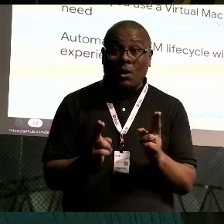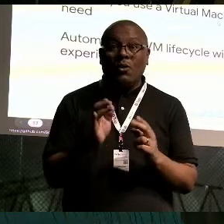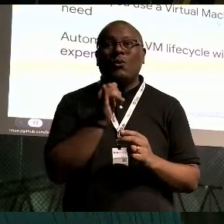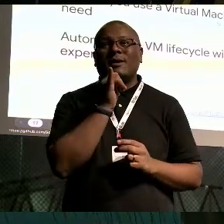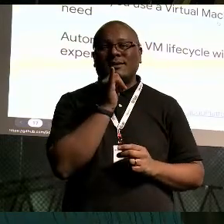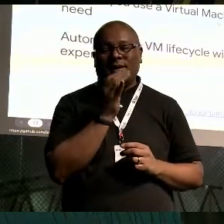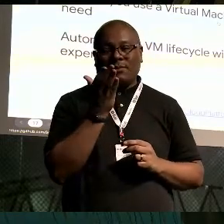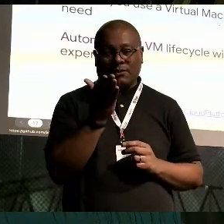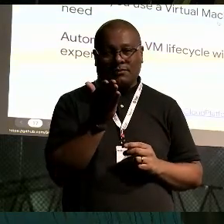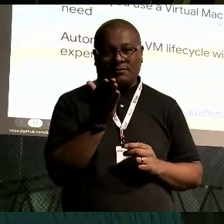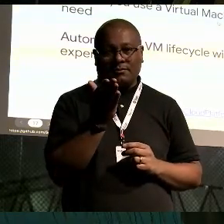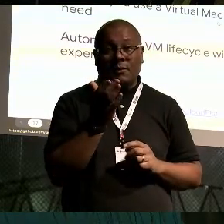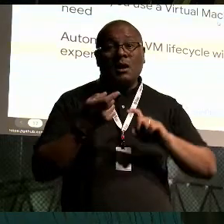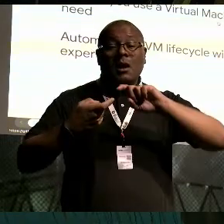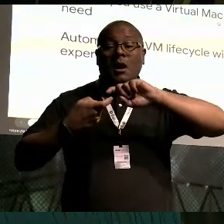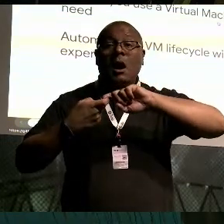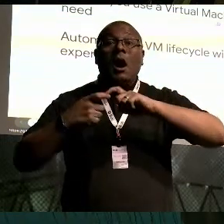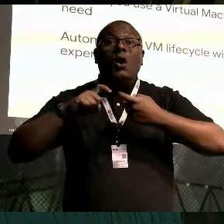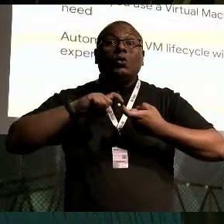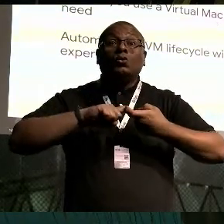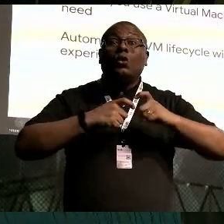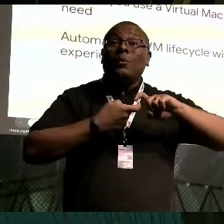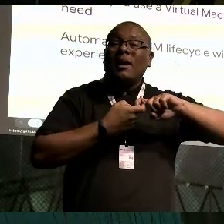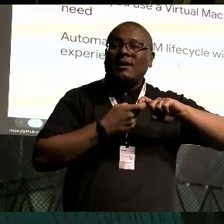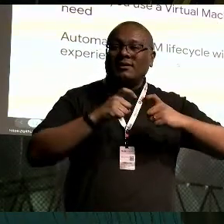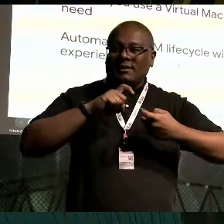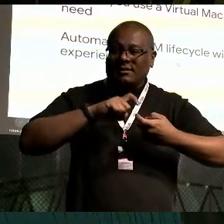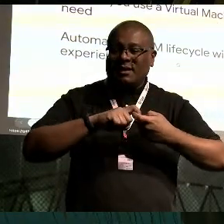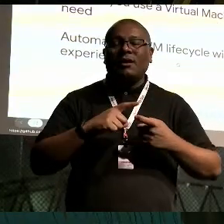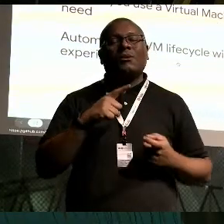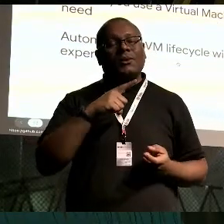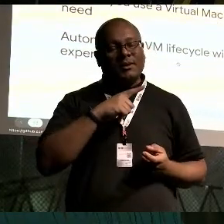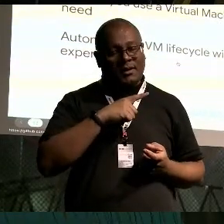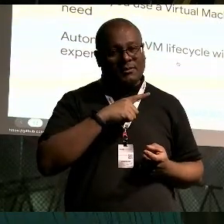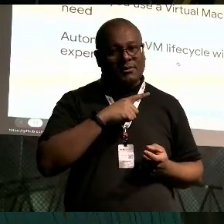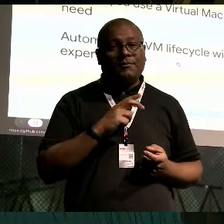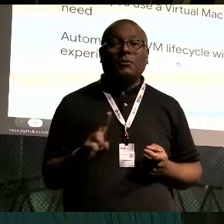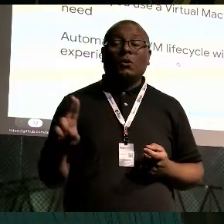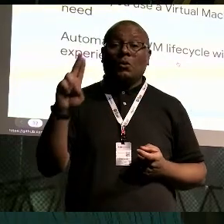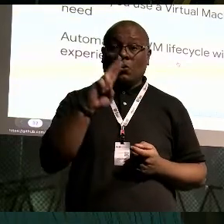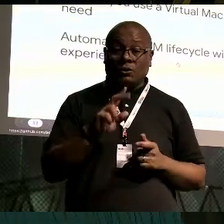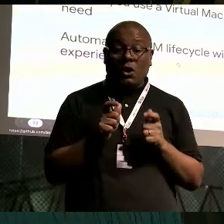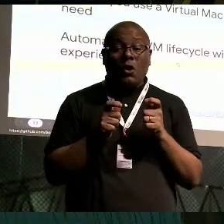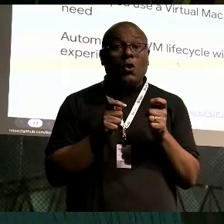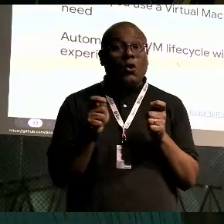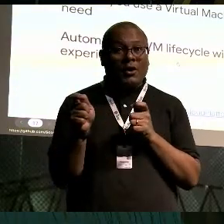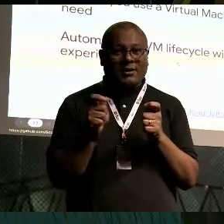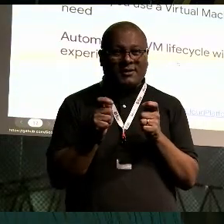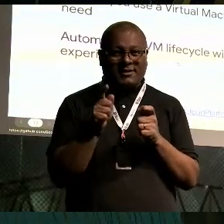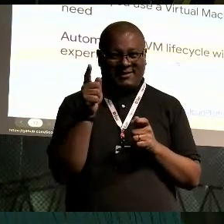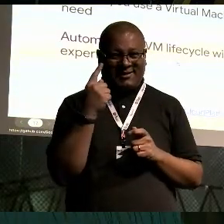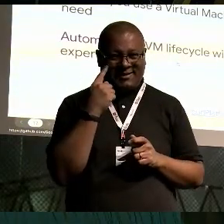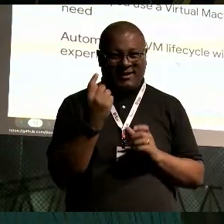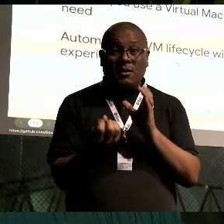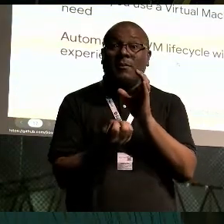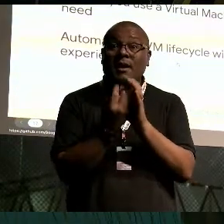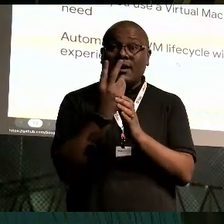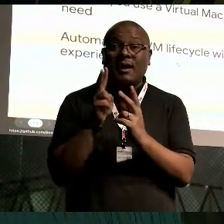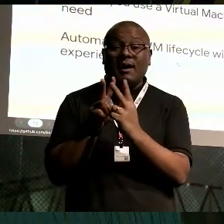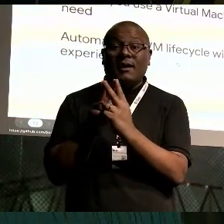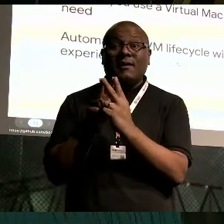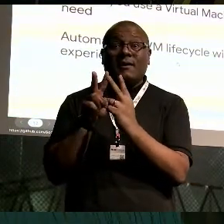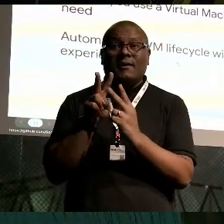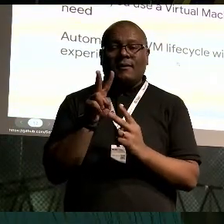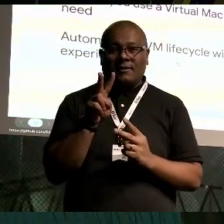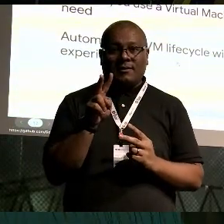example, to automate the lifecycle of that VM, right? So you use orchestrator to create the VM with the